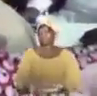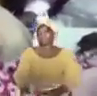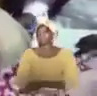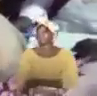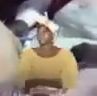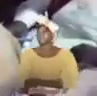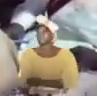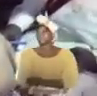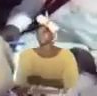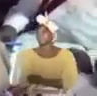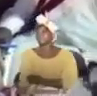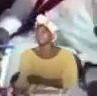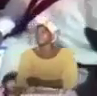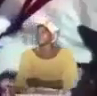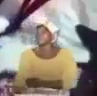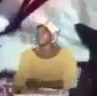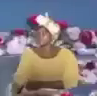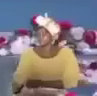Please be seated.